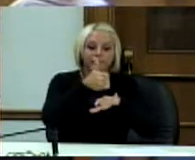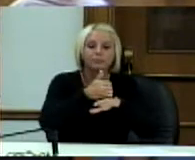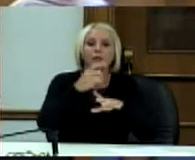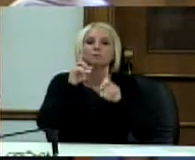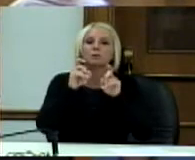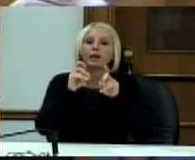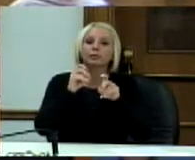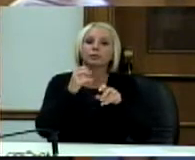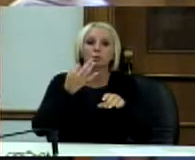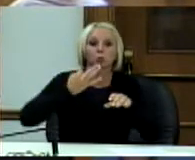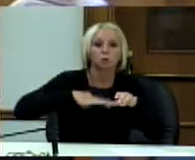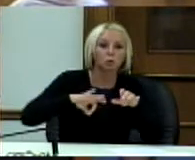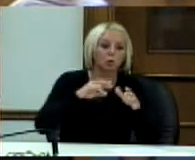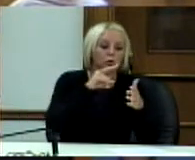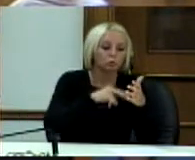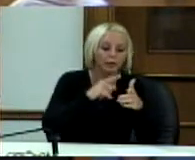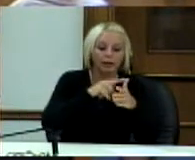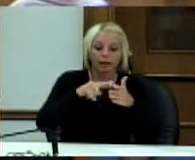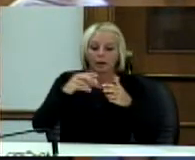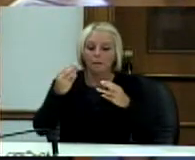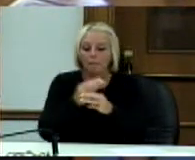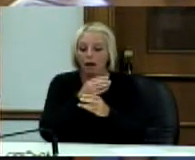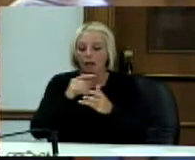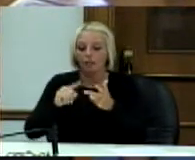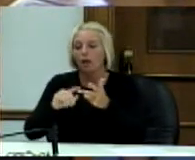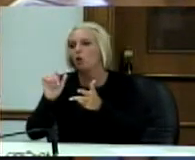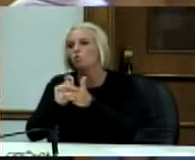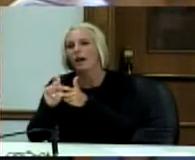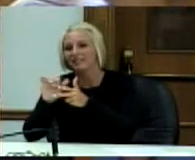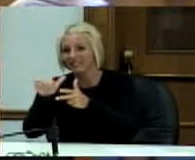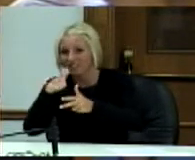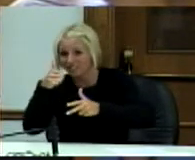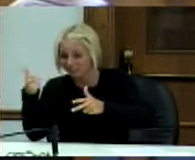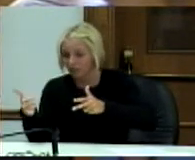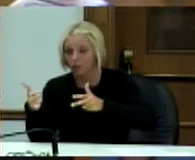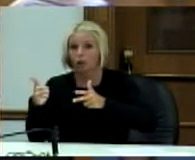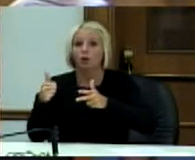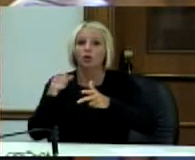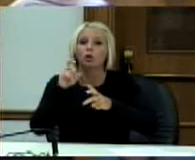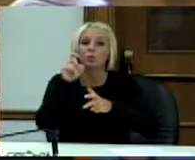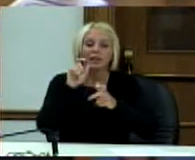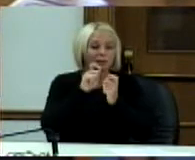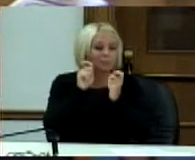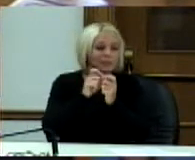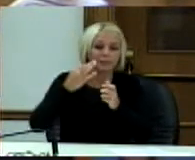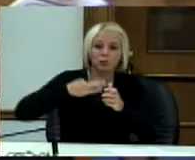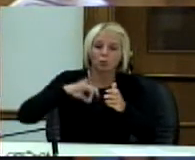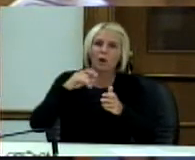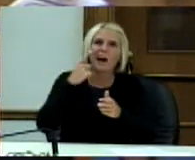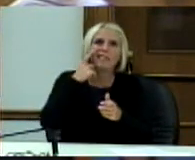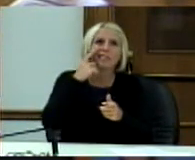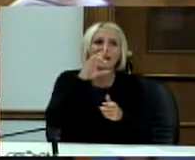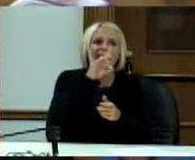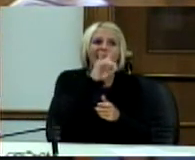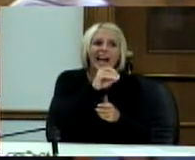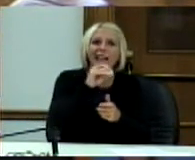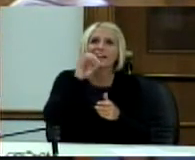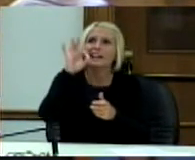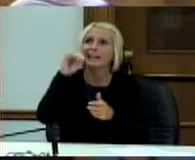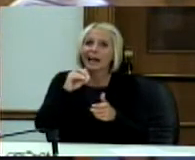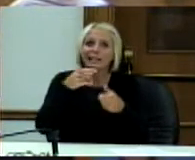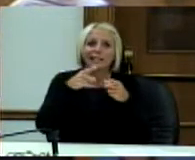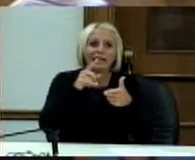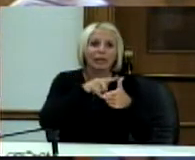a score in reading or math, and writing is another modality, where you have to have certain scores, I think an 80 or a 90